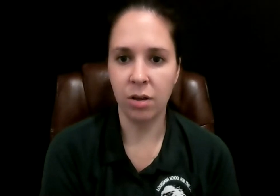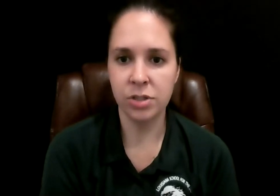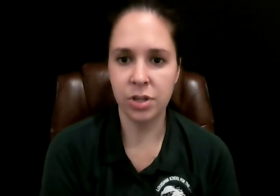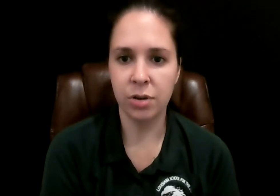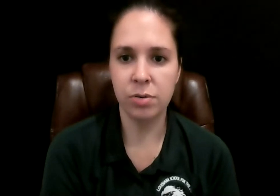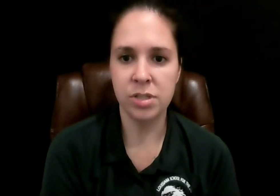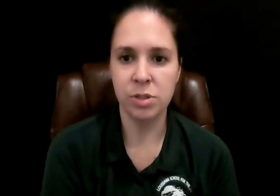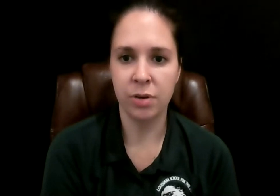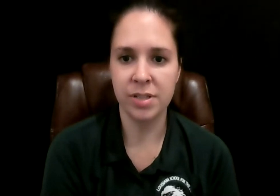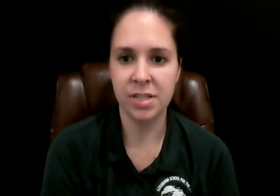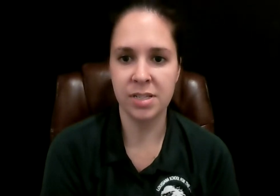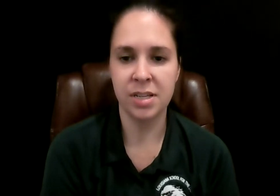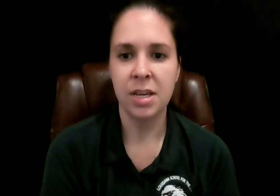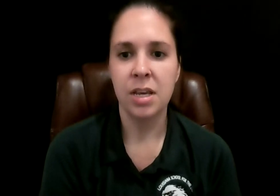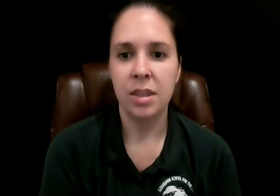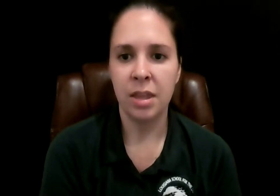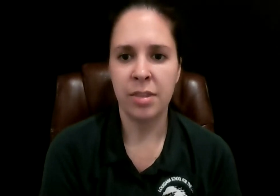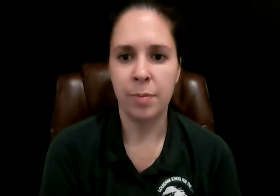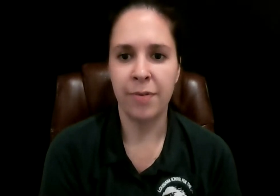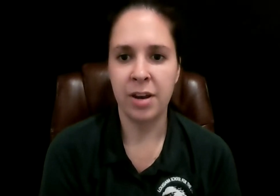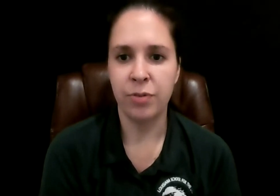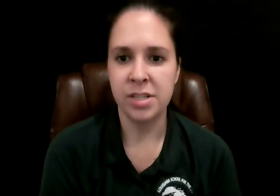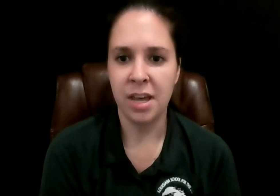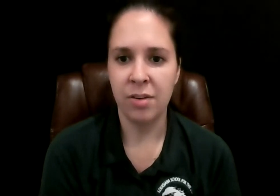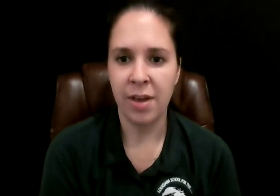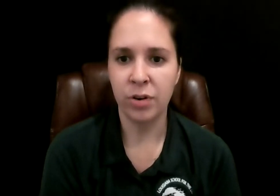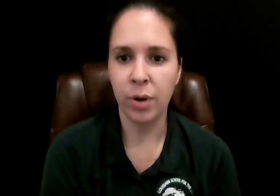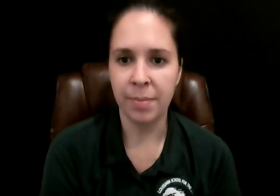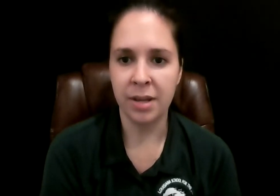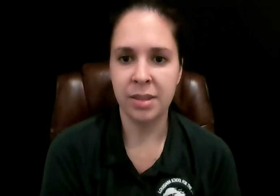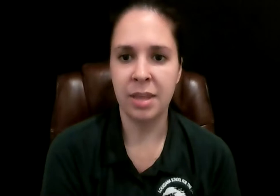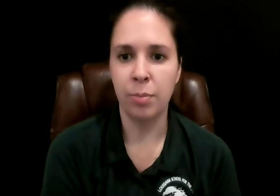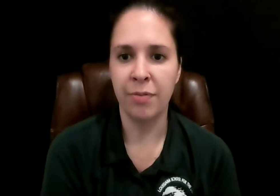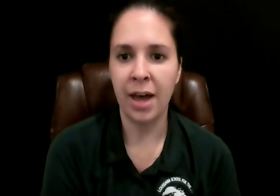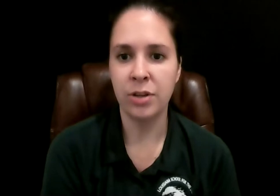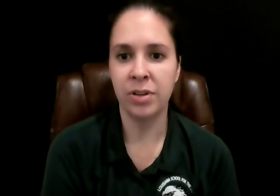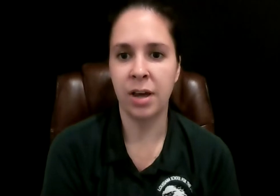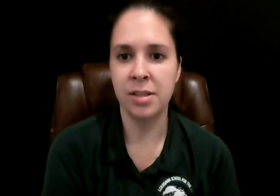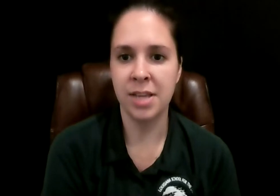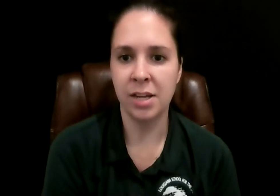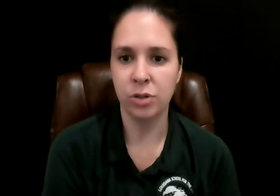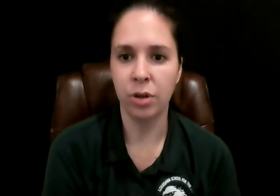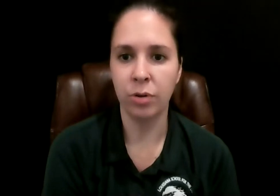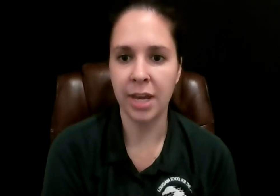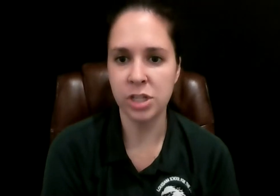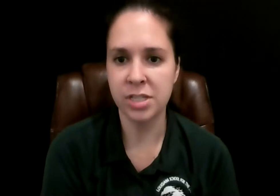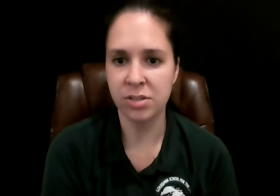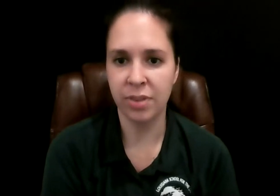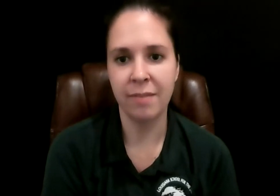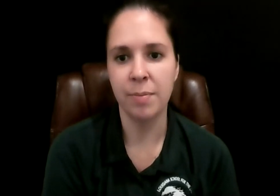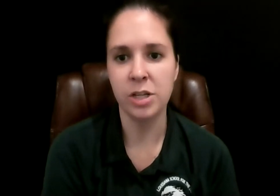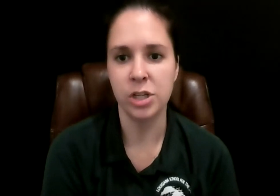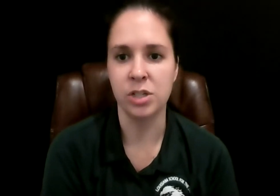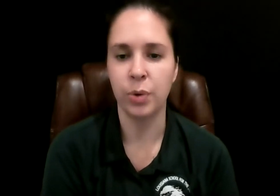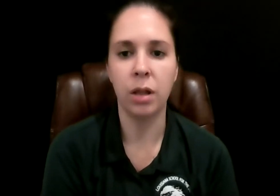says also some services that are provided for the deaf have equipment they will provide. You have to contact your local agencies